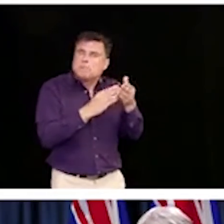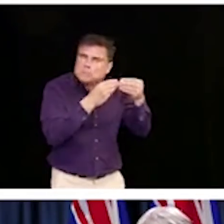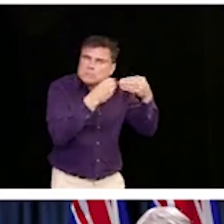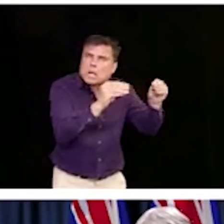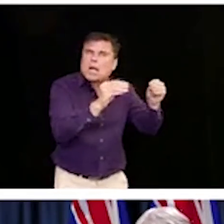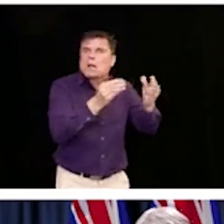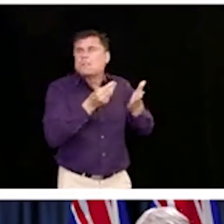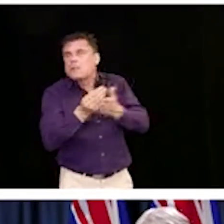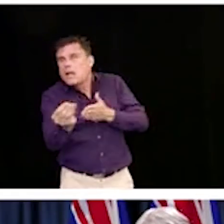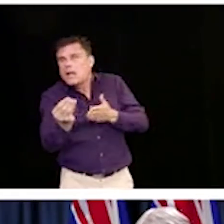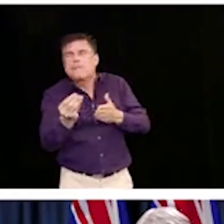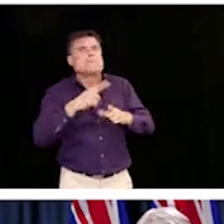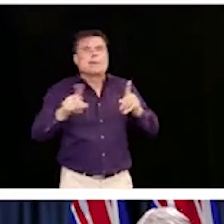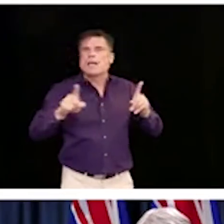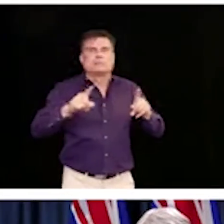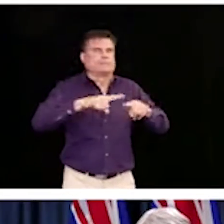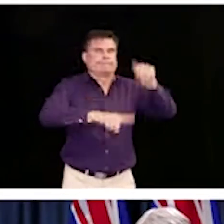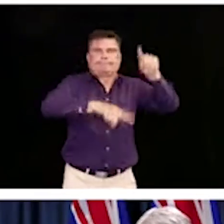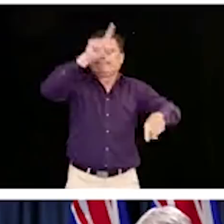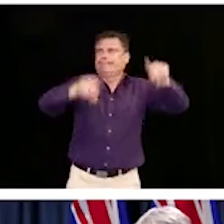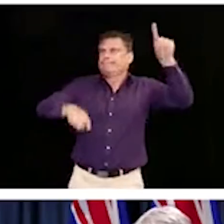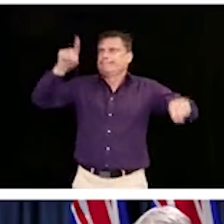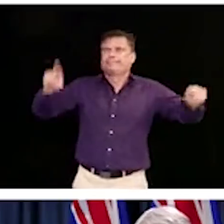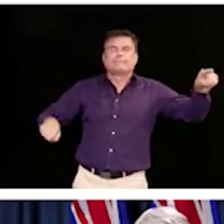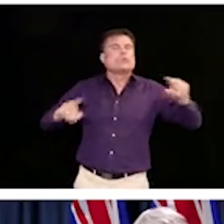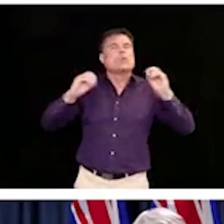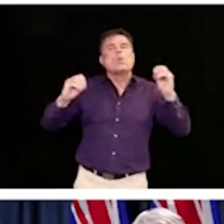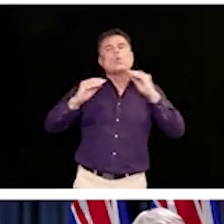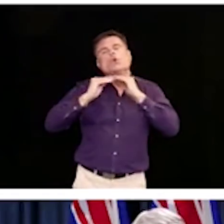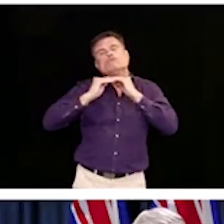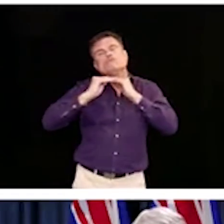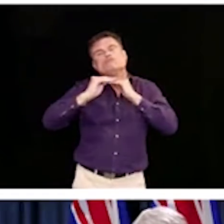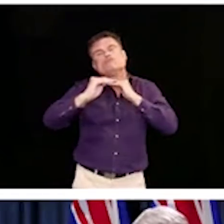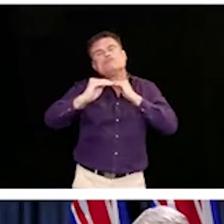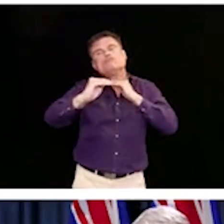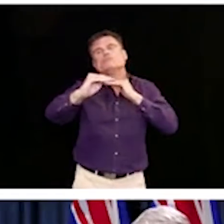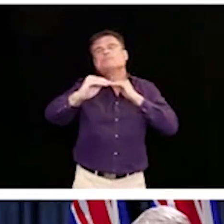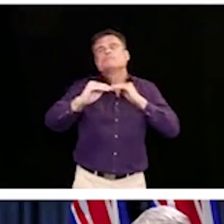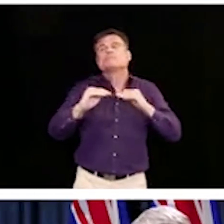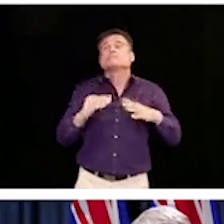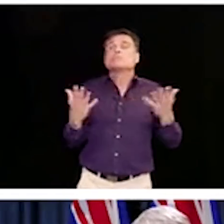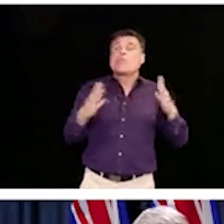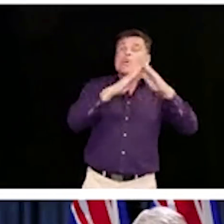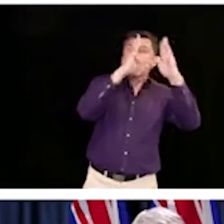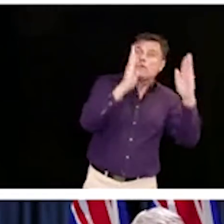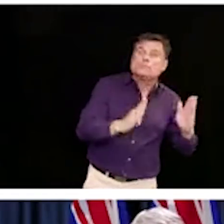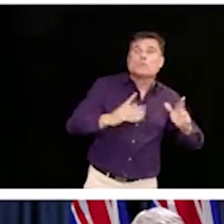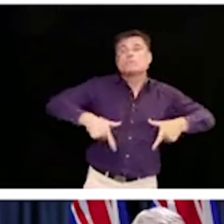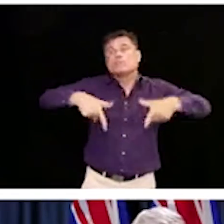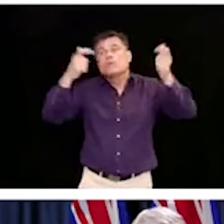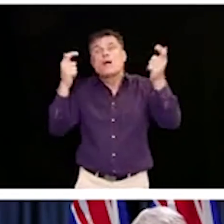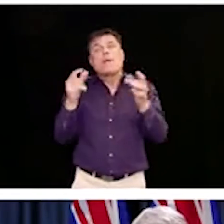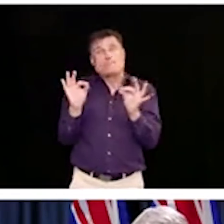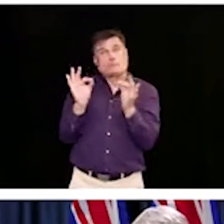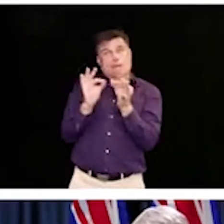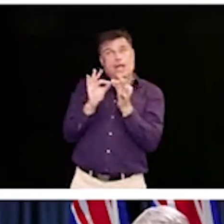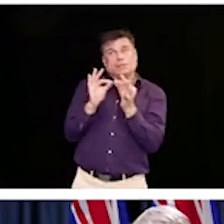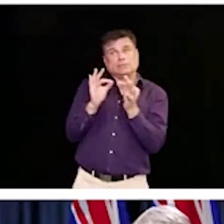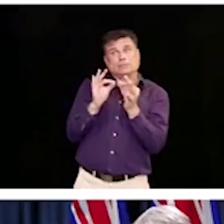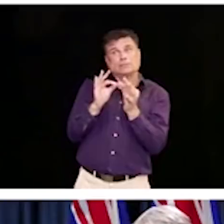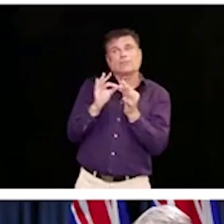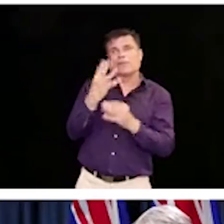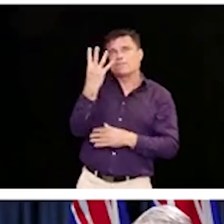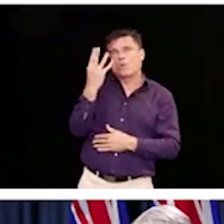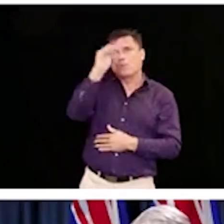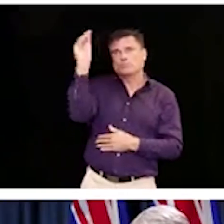of volatility in the housing market. And the average home sale price in BC went down 4% in May